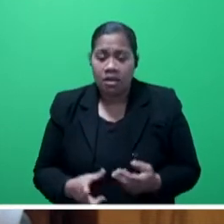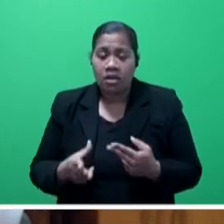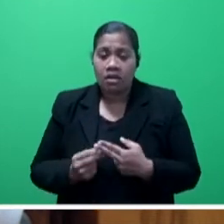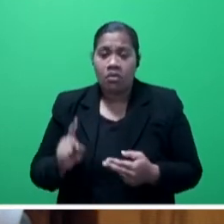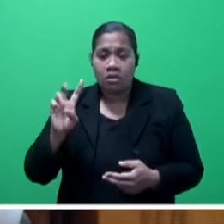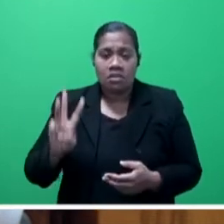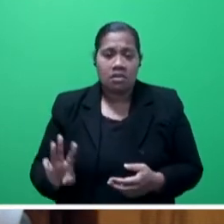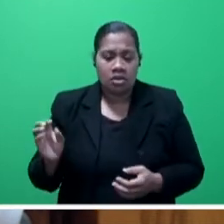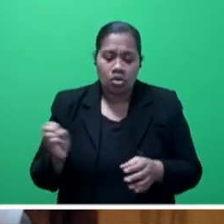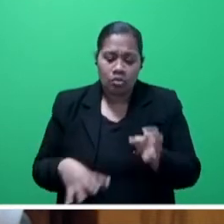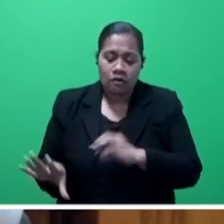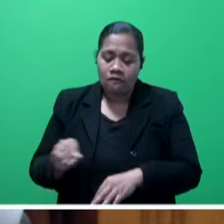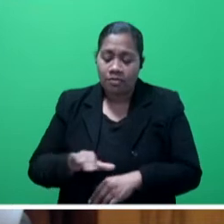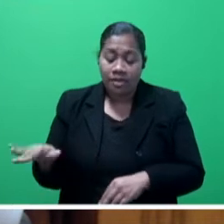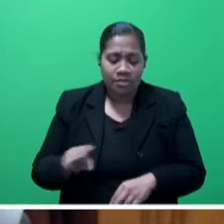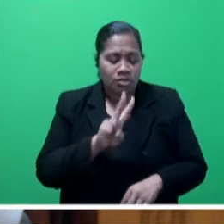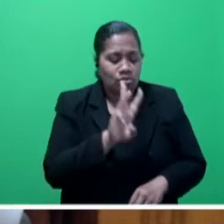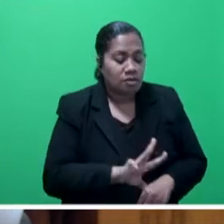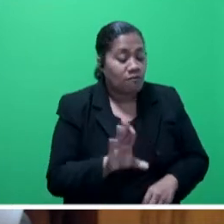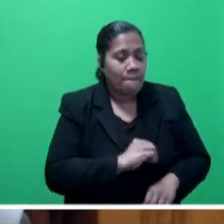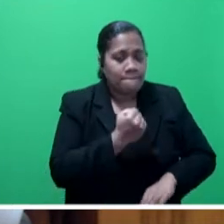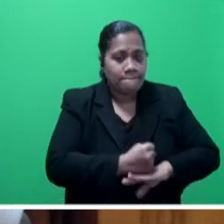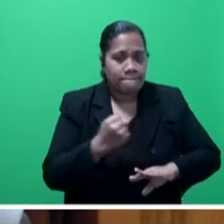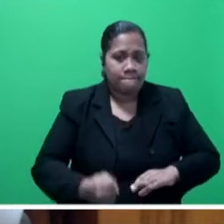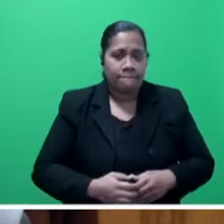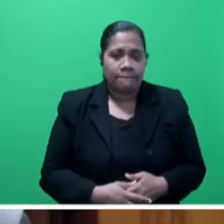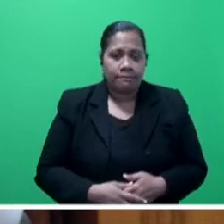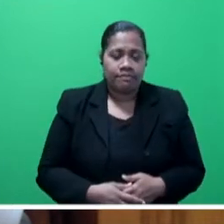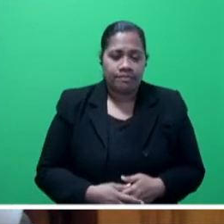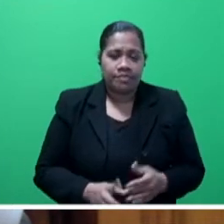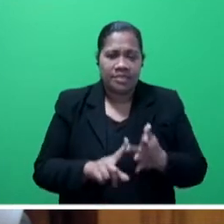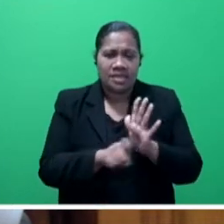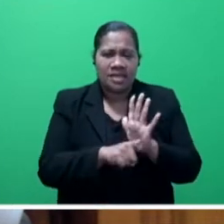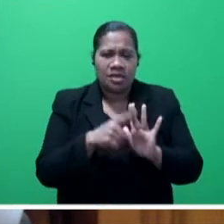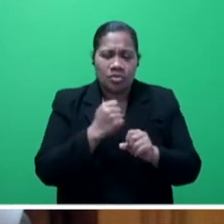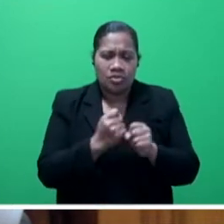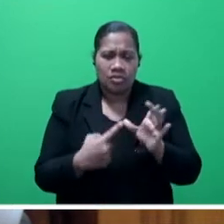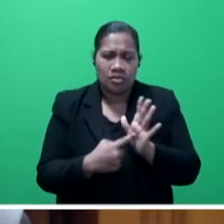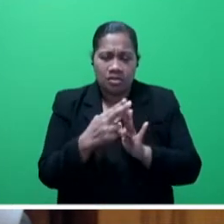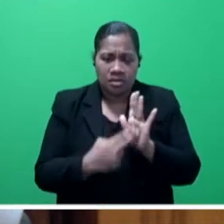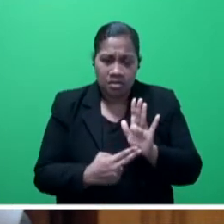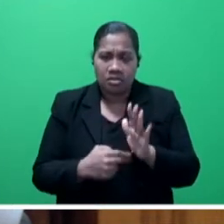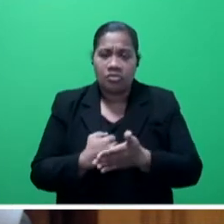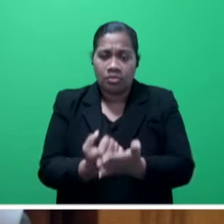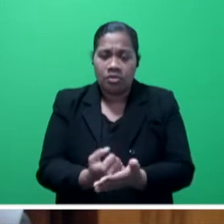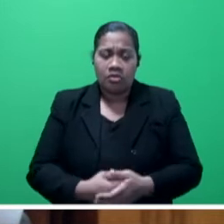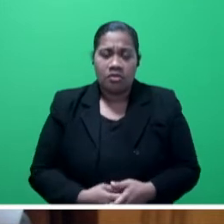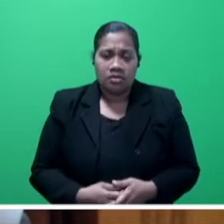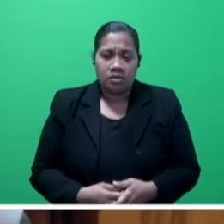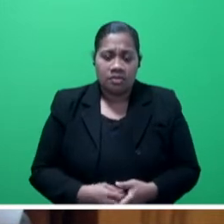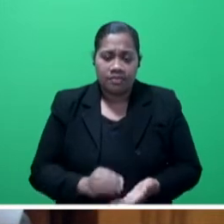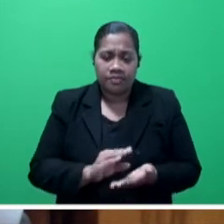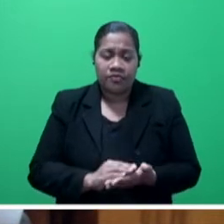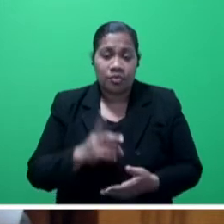contribution from them and two-thirds by government. Irrigation kit support with the allocation of $72,000 from Ministry of Waterways